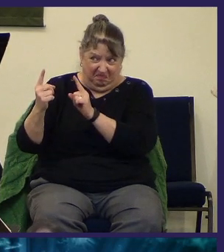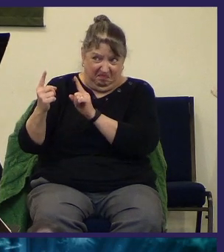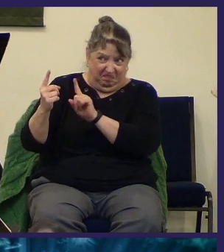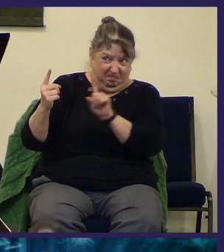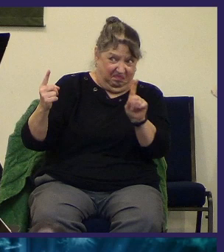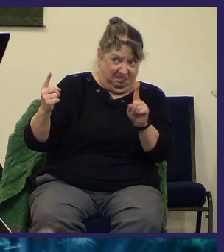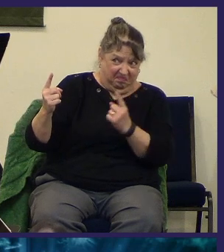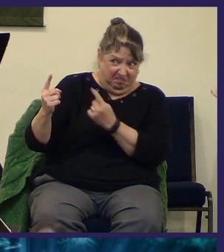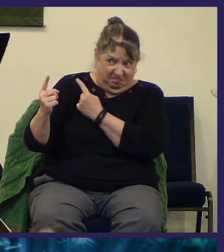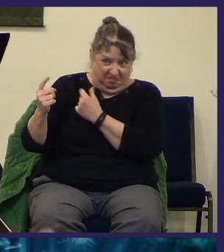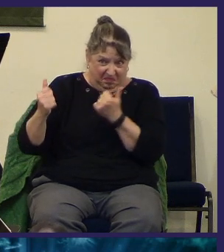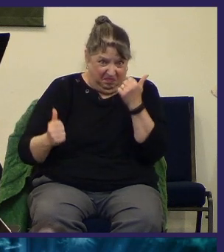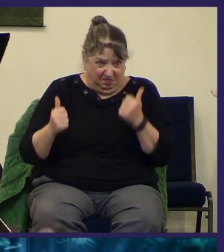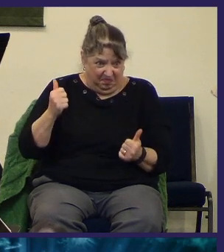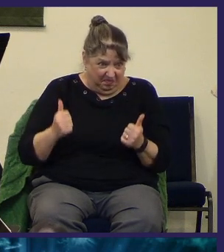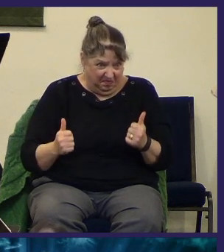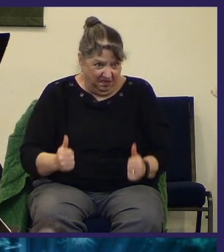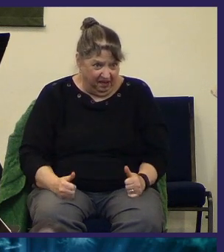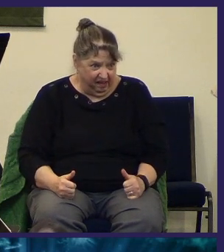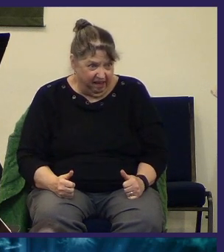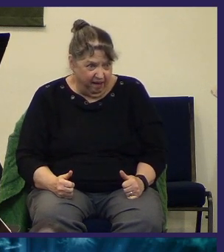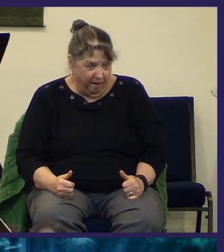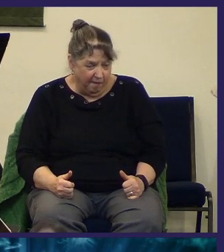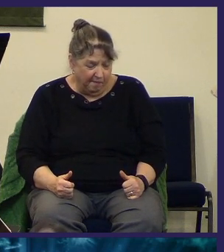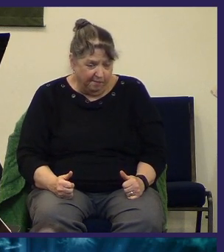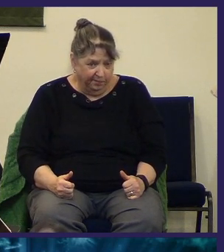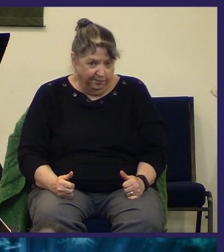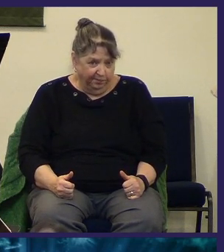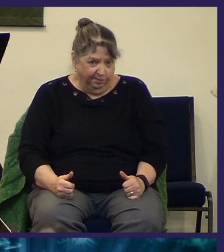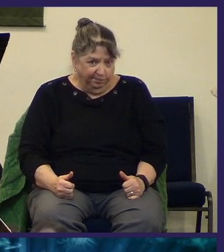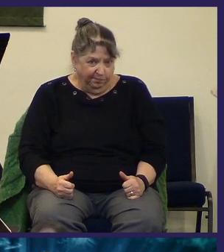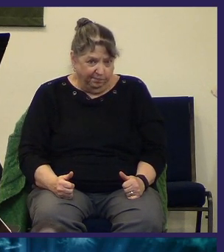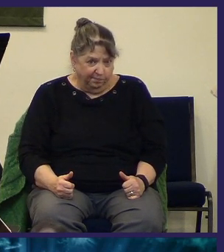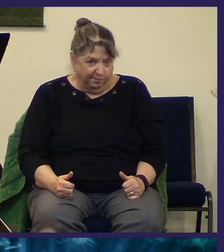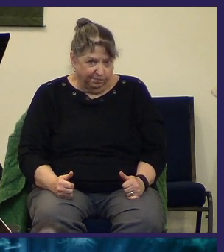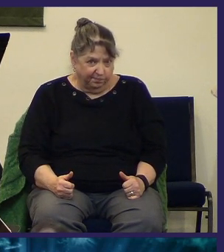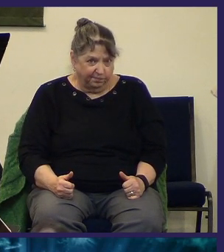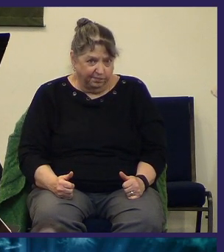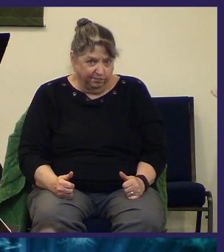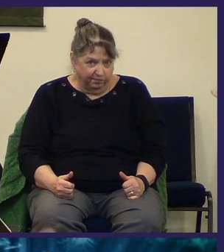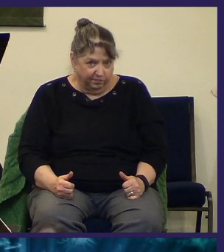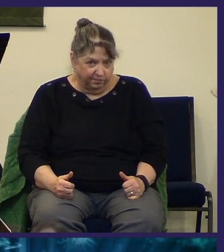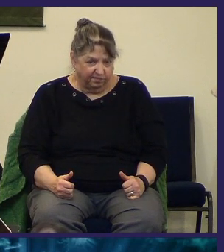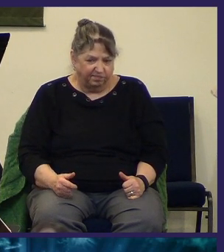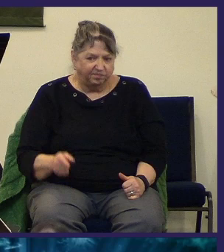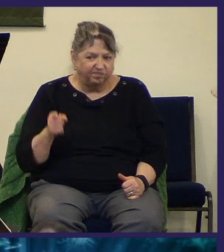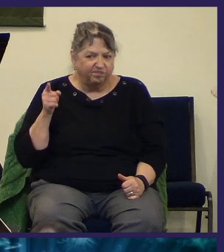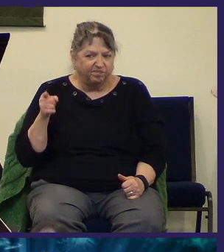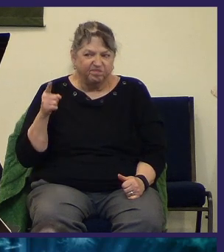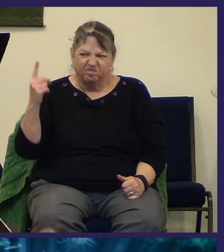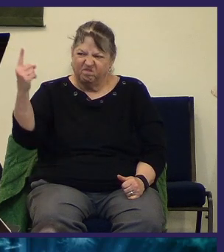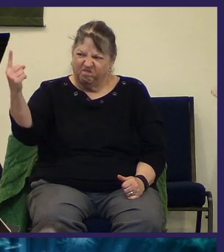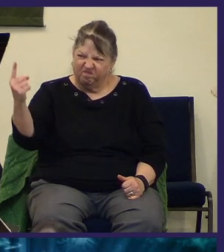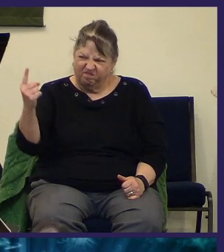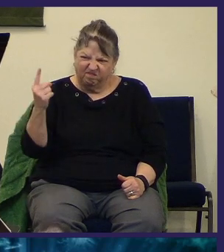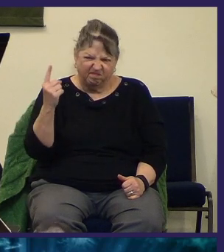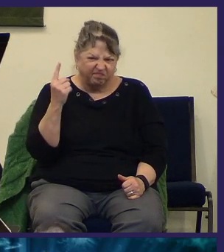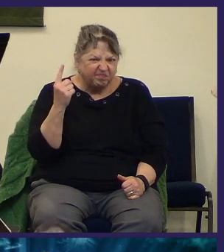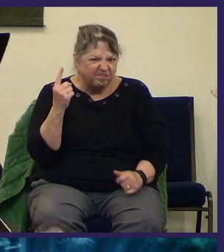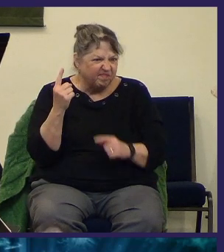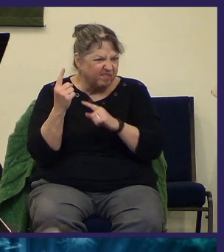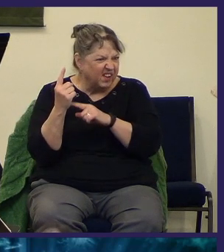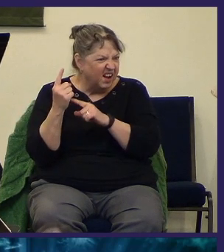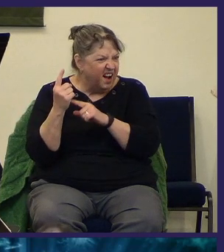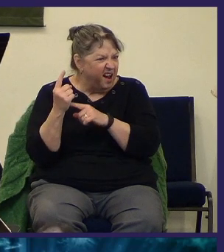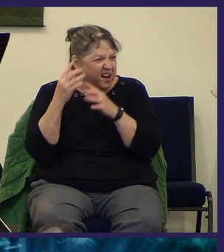stay away from him well his uh thirst for crime grew he ended up stealing